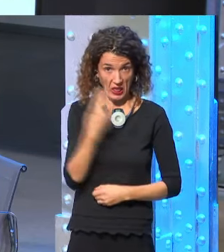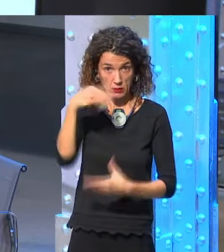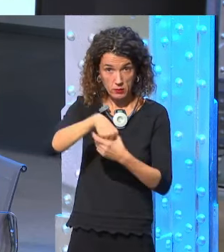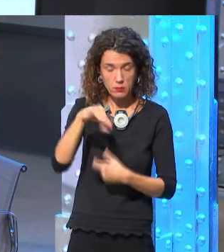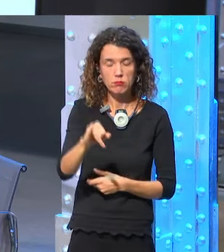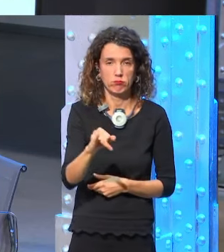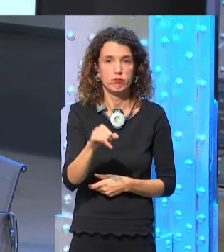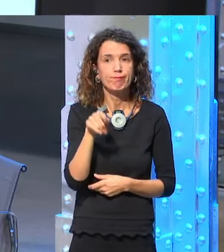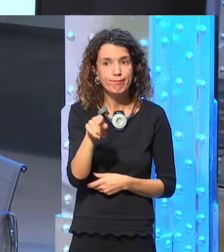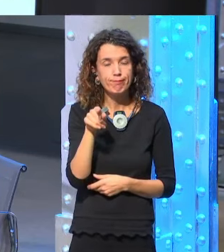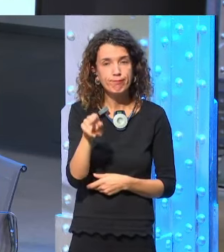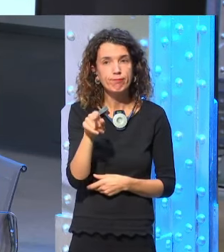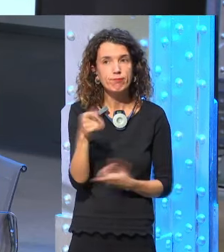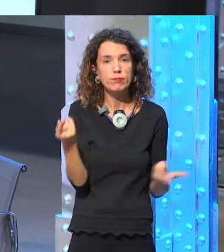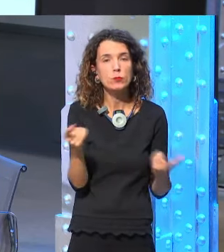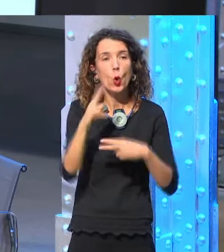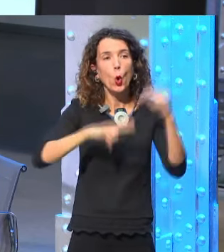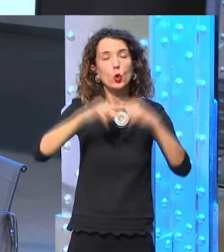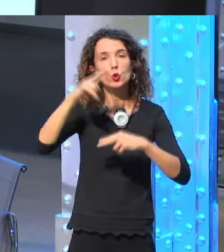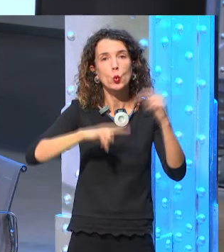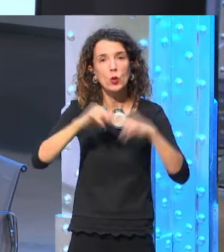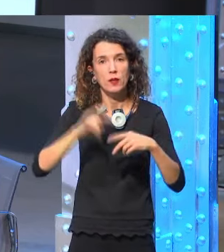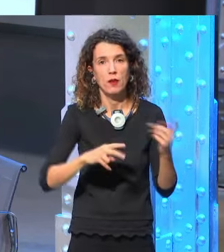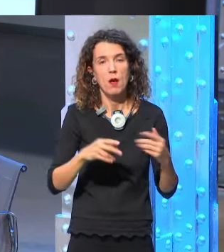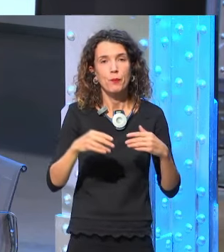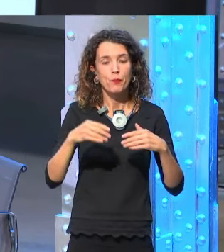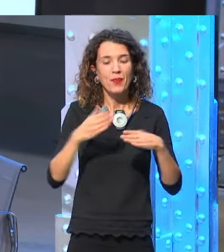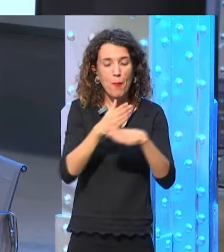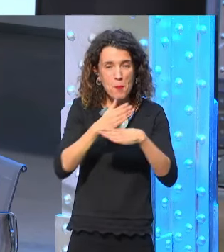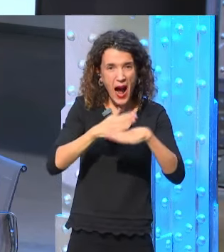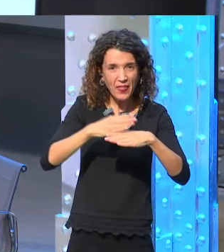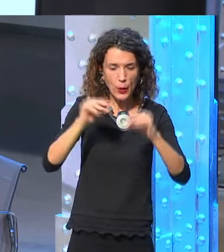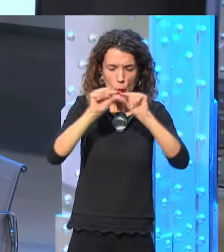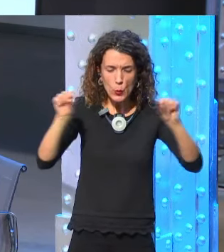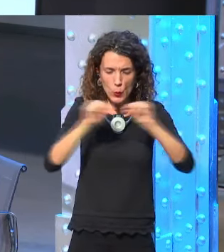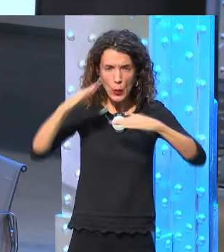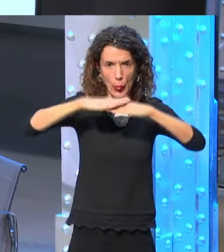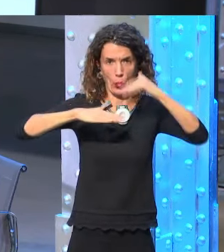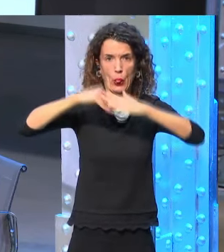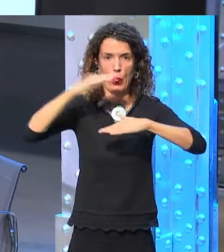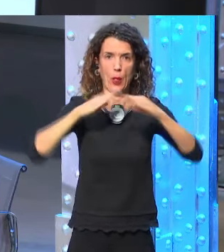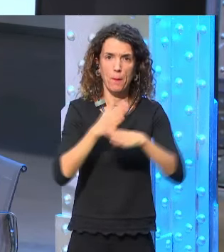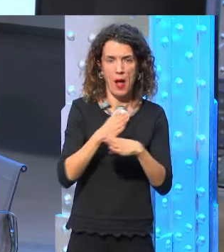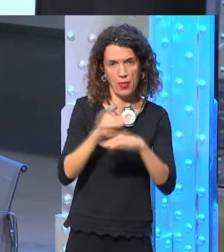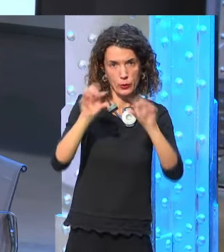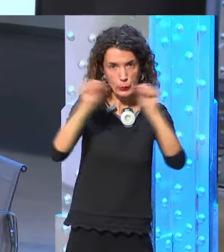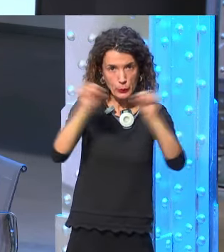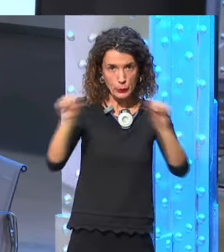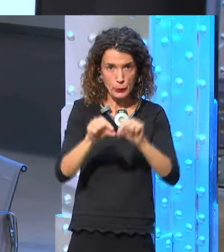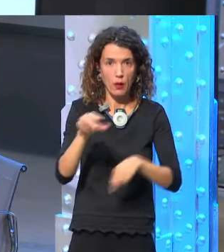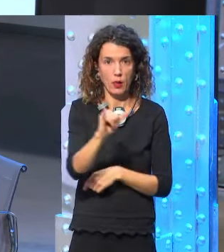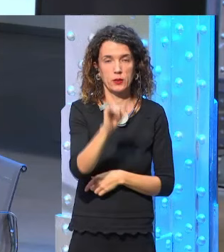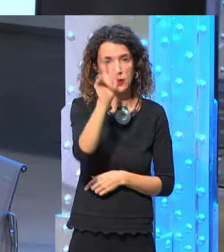of the window, and the window bands actually move all around this house.